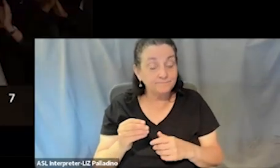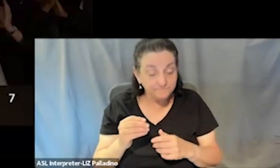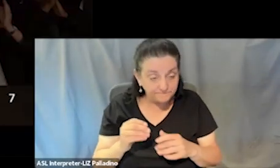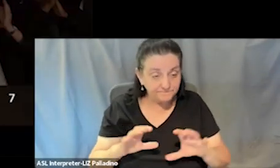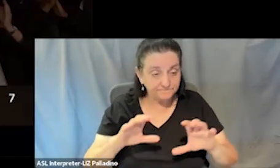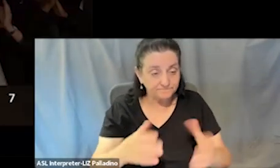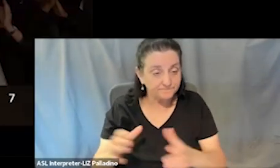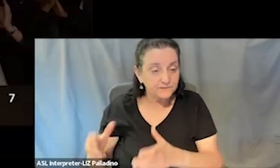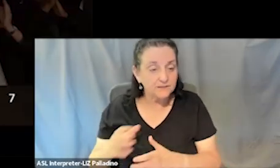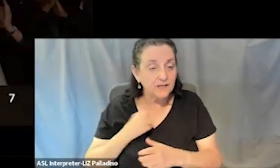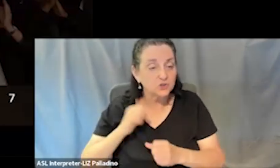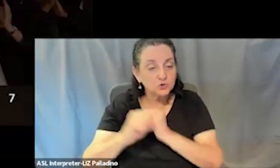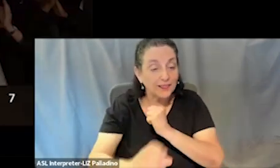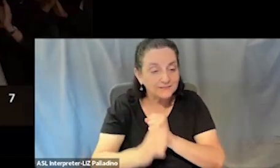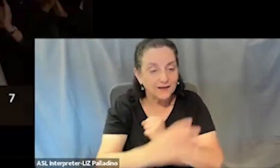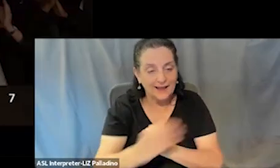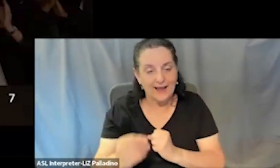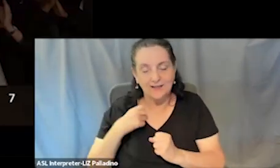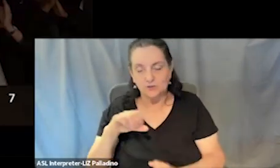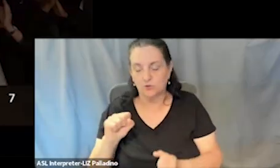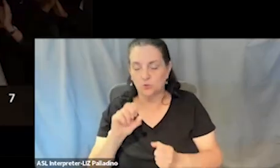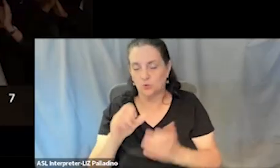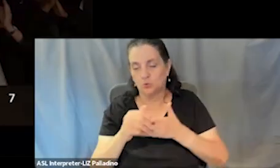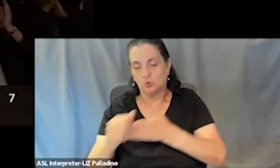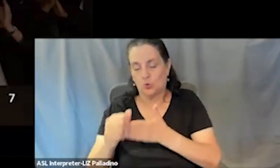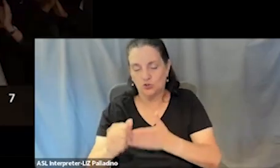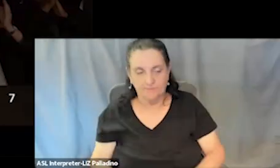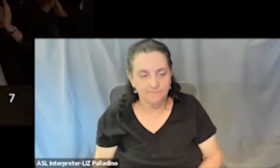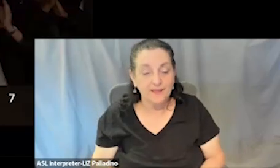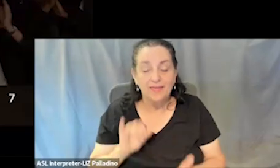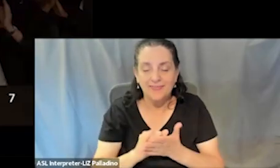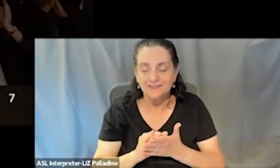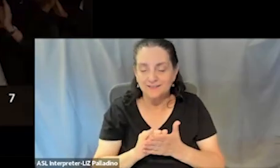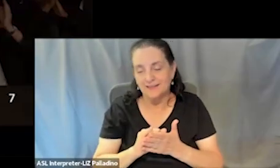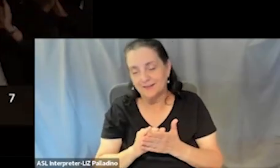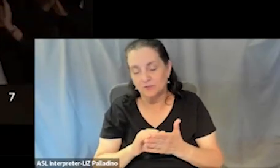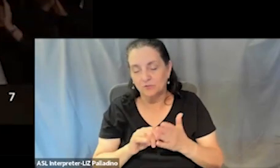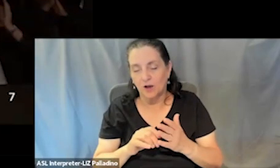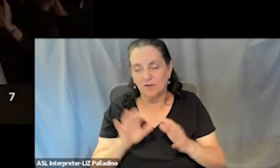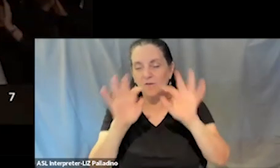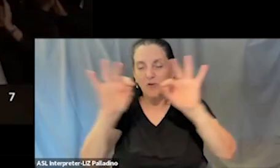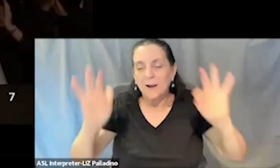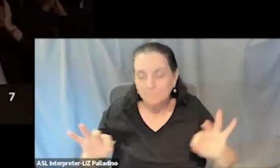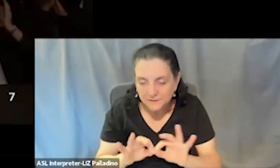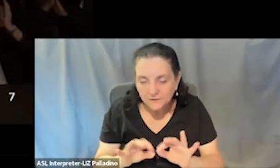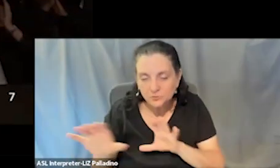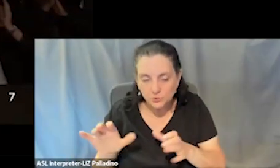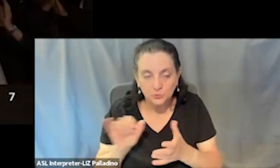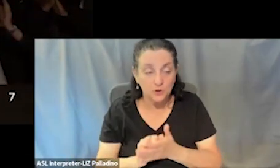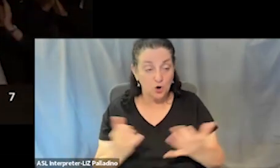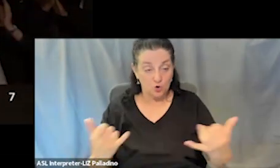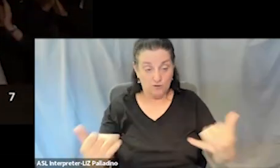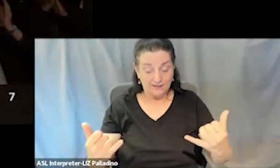human language. We don't have to be stuck with these, but this is sort of the fundraising framework. Right now, it's written as a line. It is really